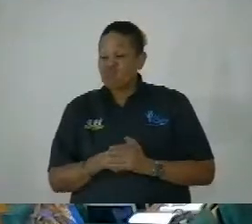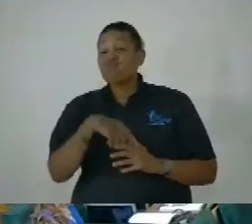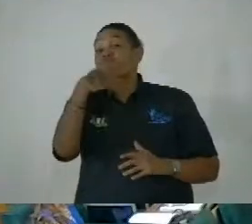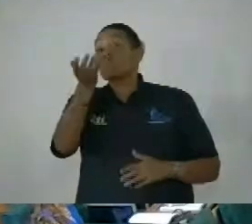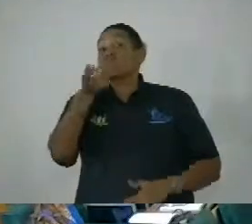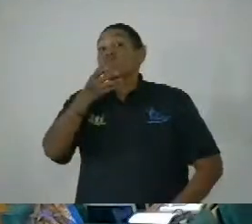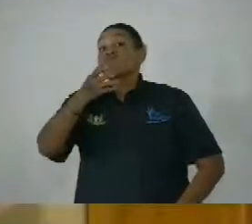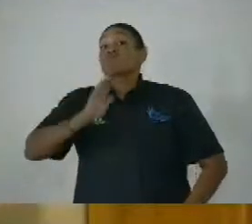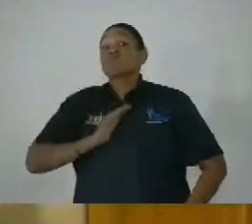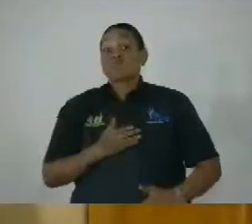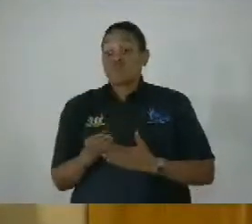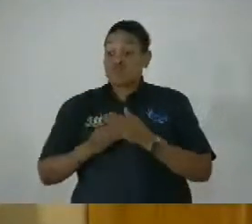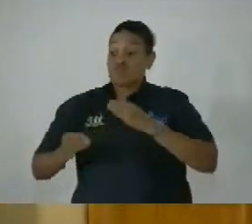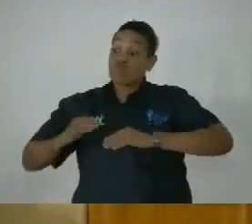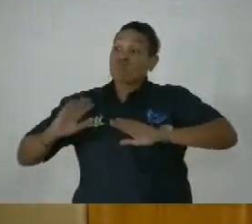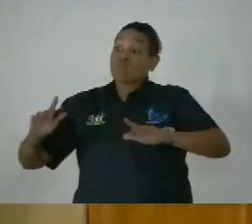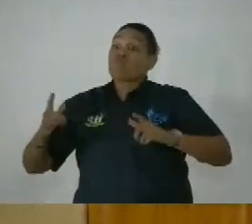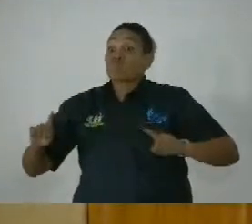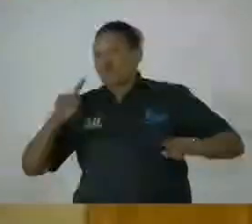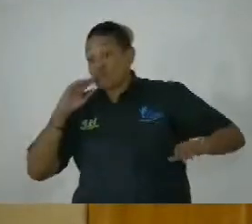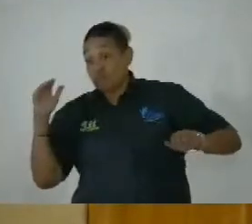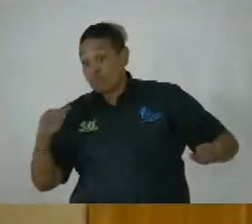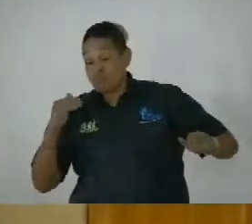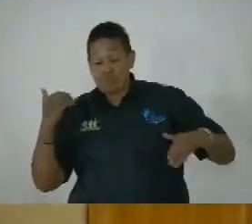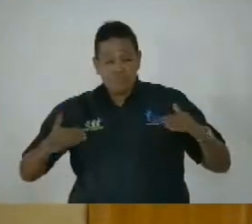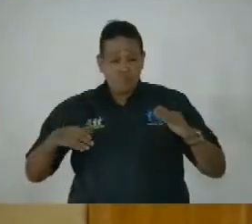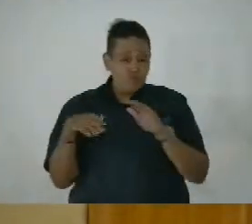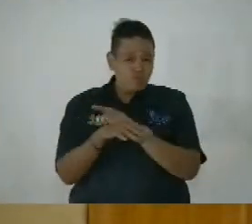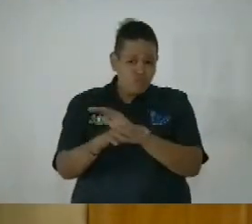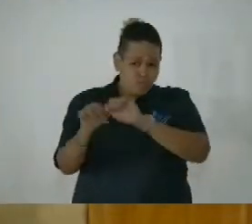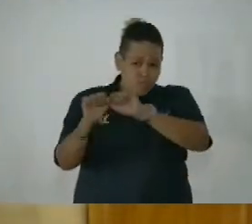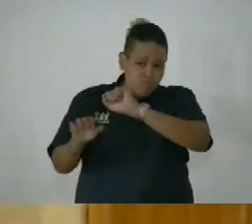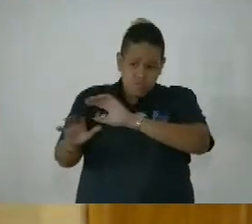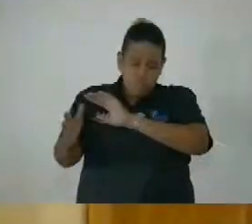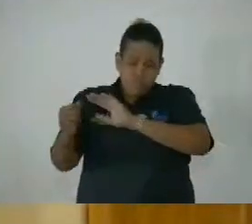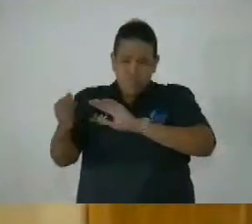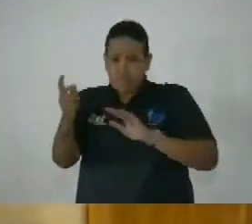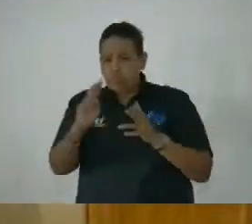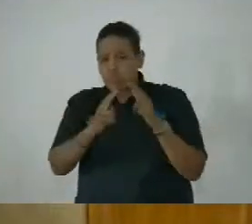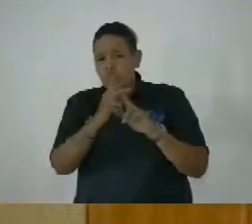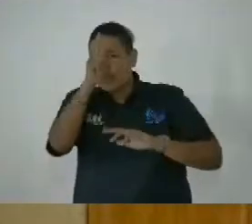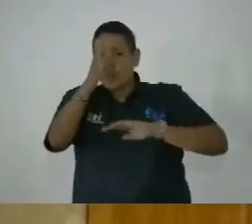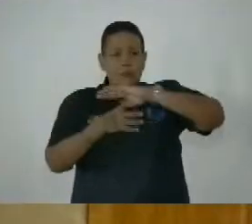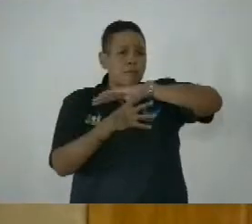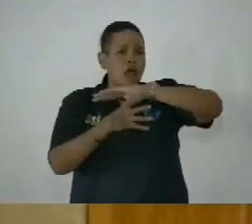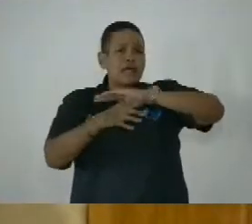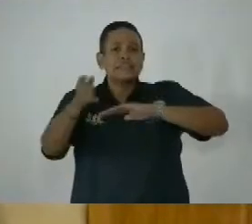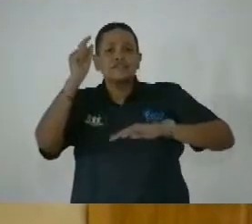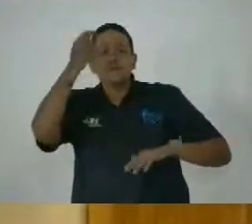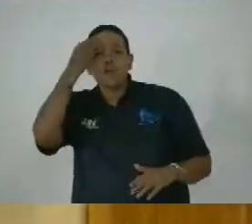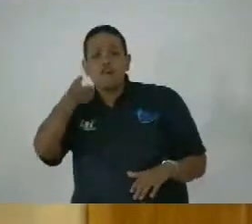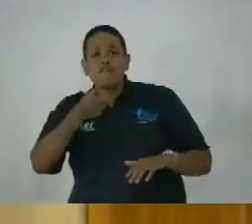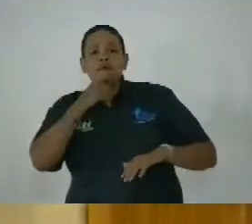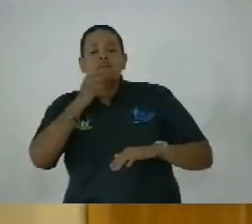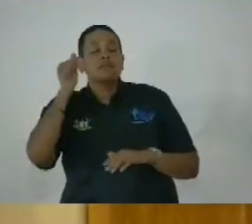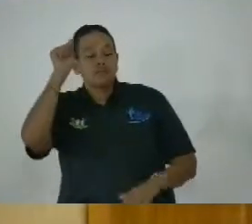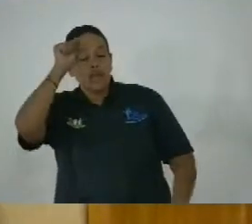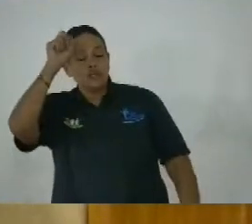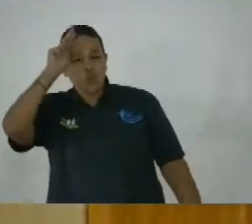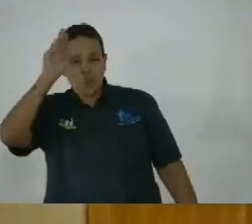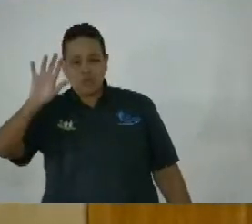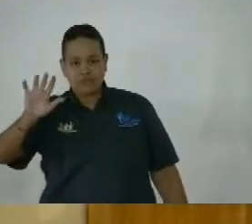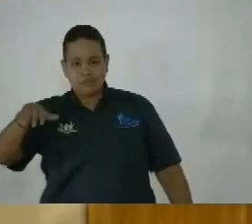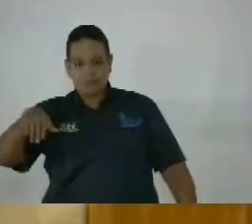Managing our economy and getting on top of the criminal station was the #1 priority of the government of Andrew Michael